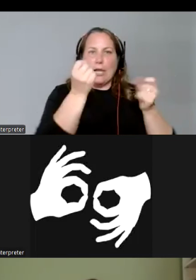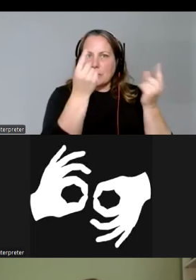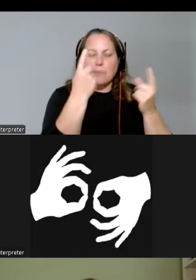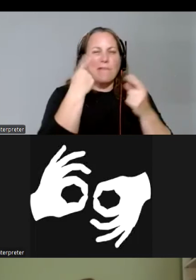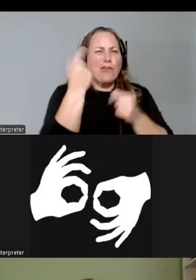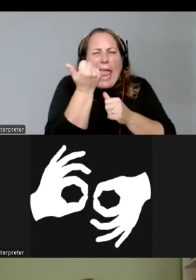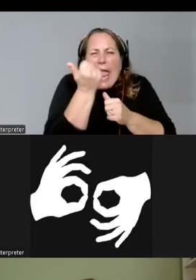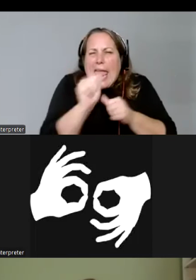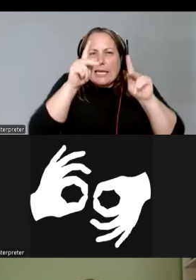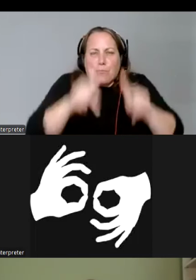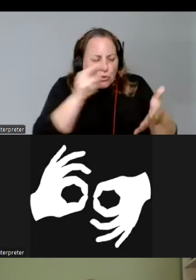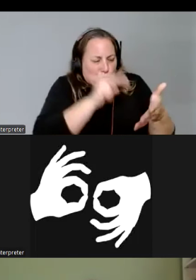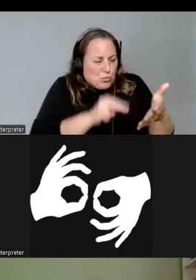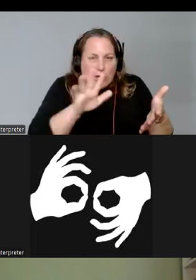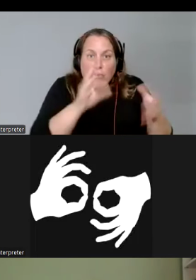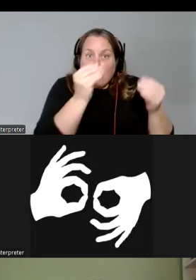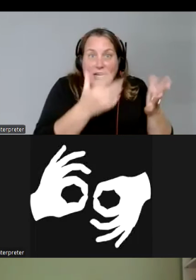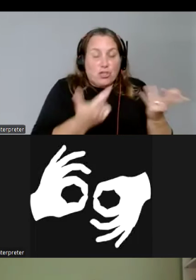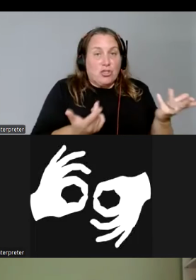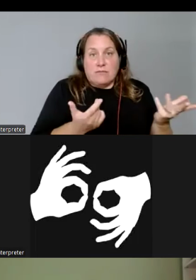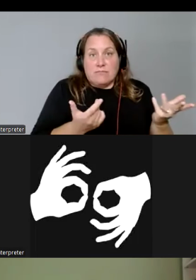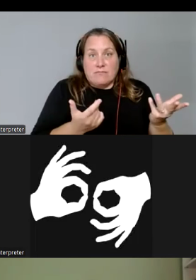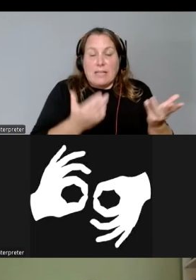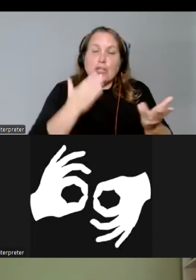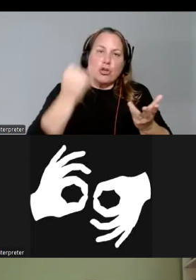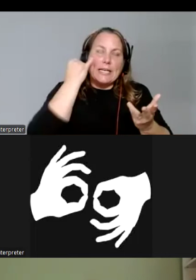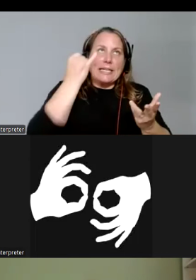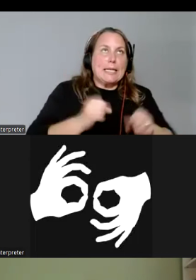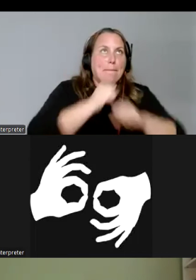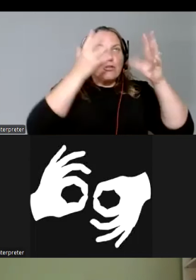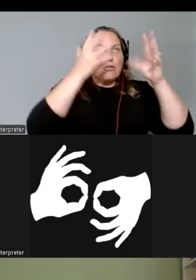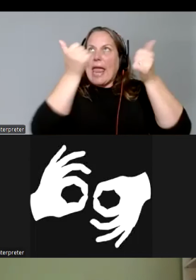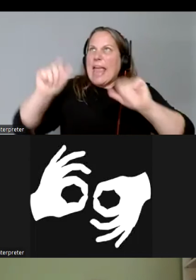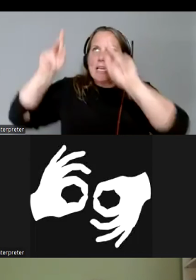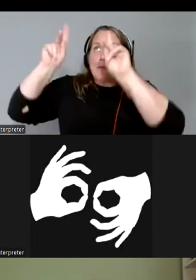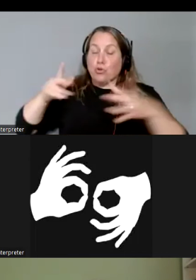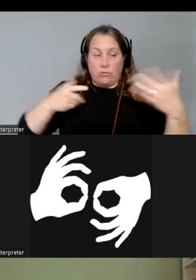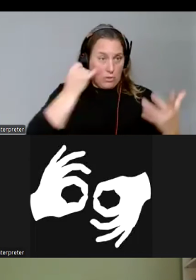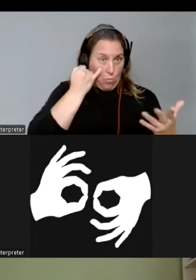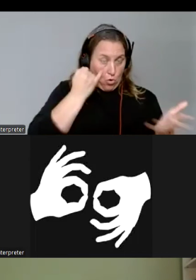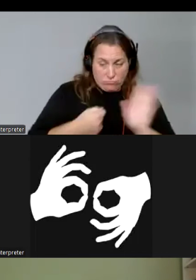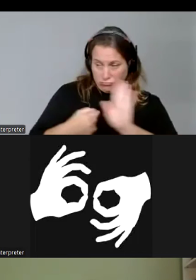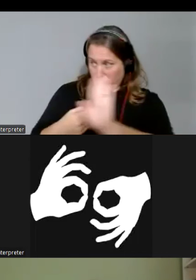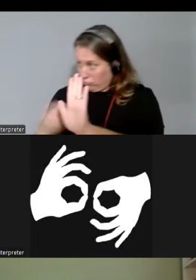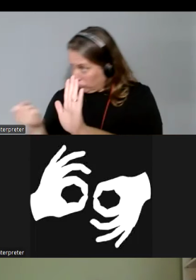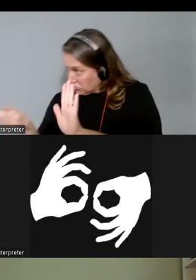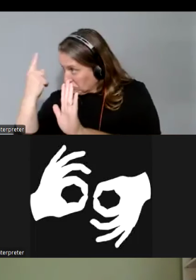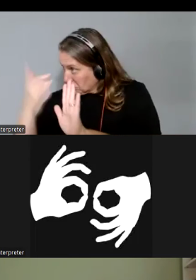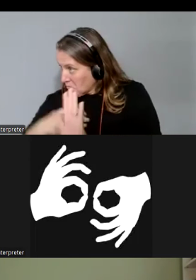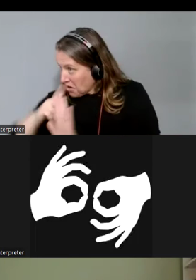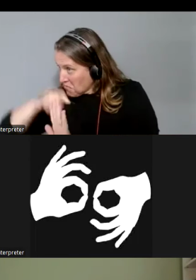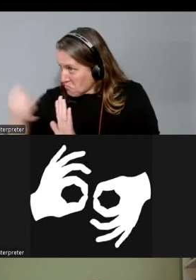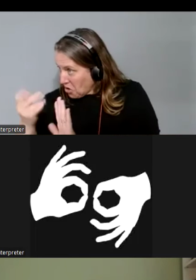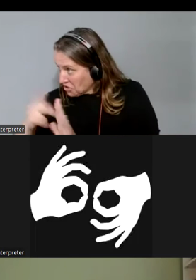the details of your project. Is it clear to them? Is it clear to, anybody who reads it without any